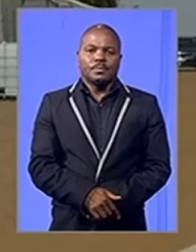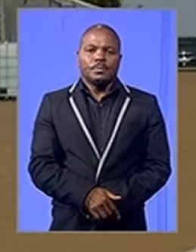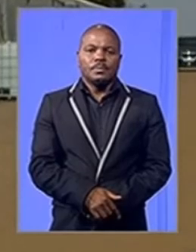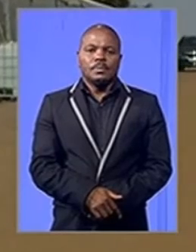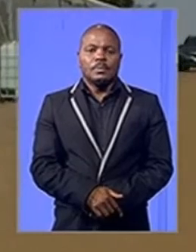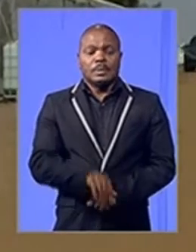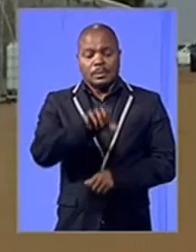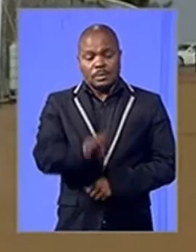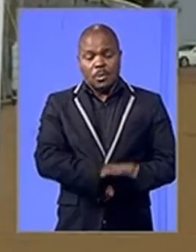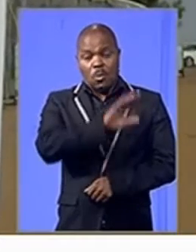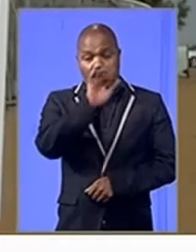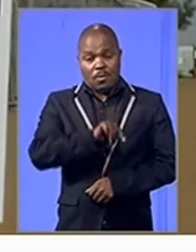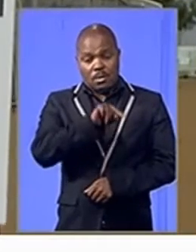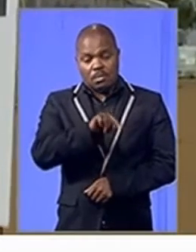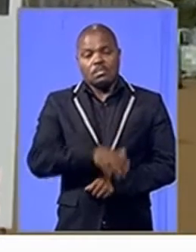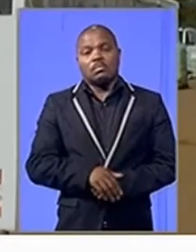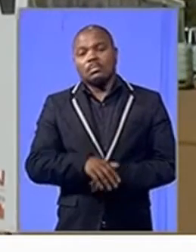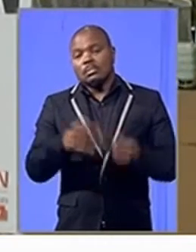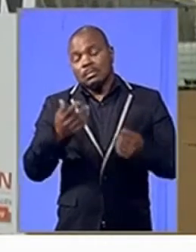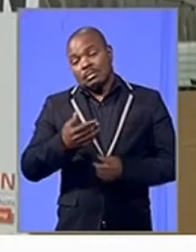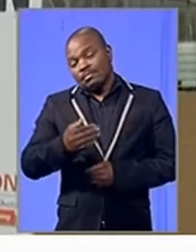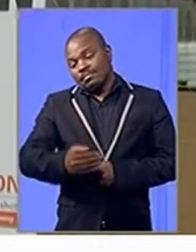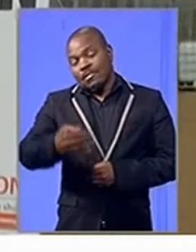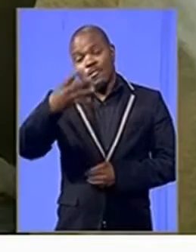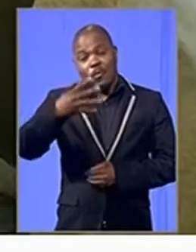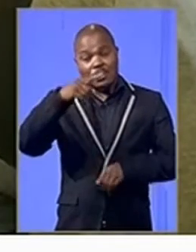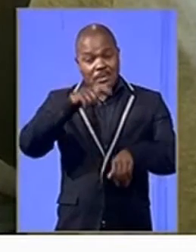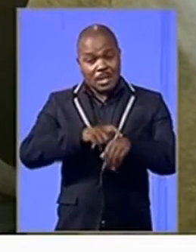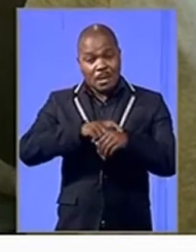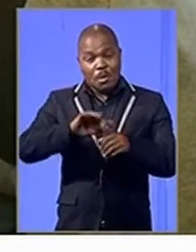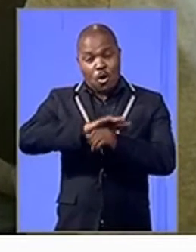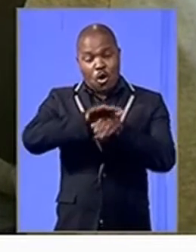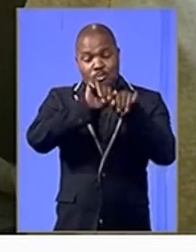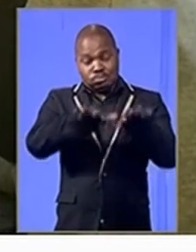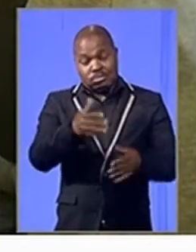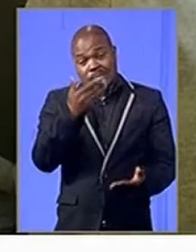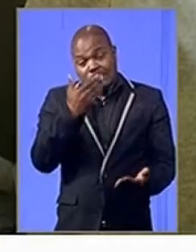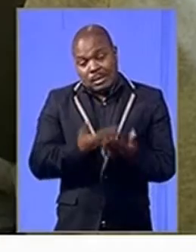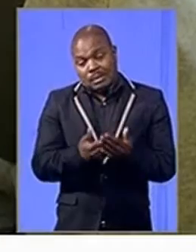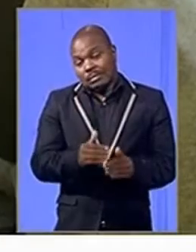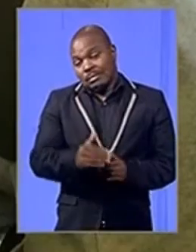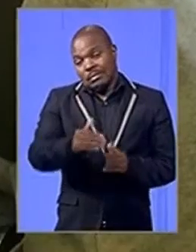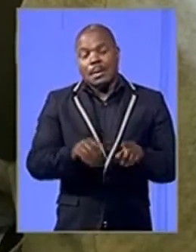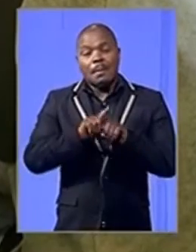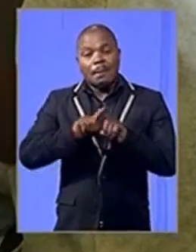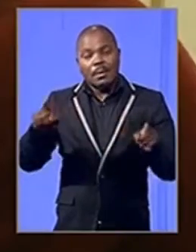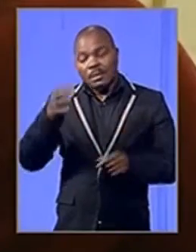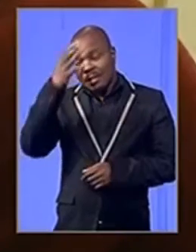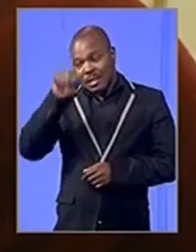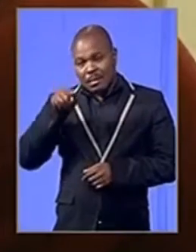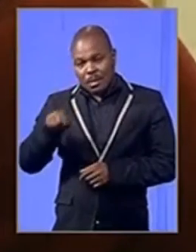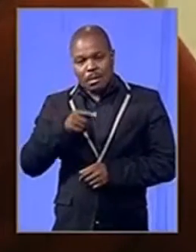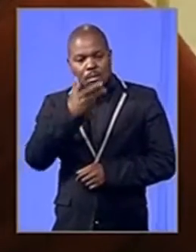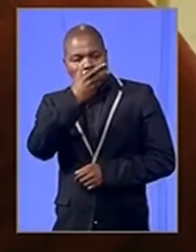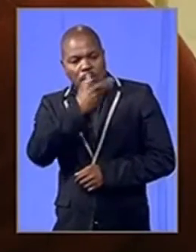Le fa naga e lebagane ke magatwe a lekhubu la bone la COVID-19, go bonagala fa puso e saletse kwa morago mo maitlhomong a